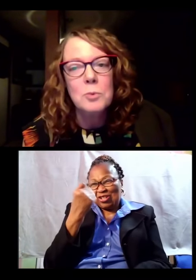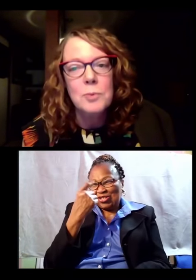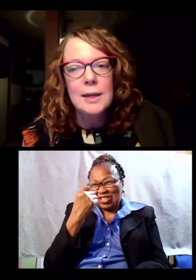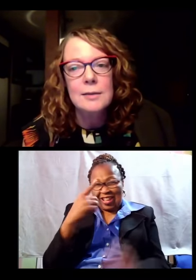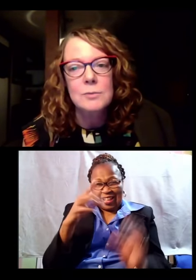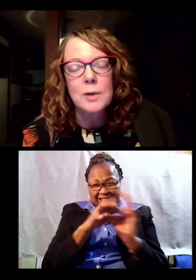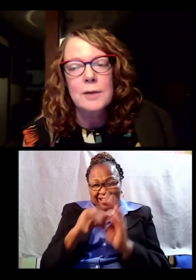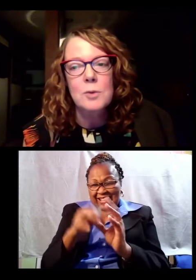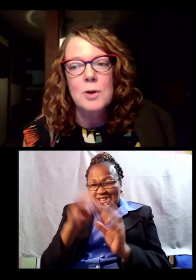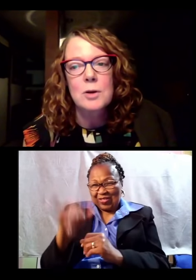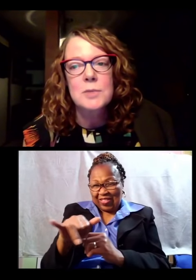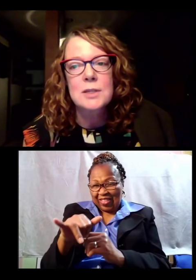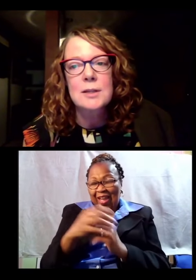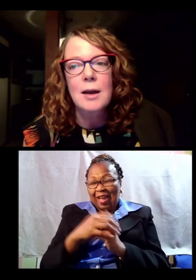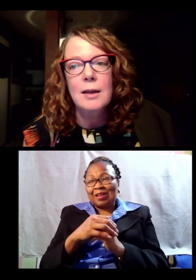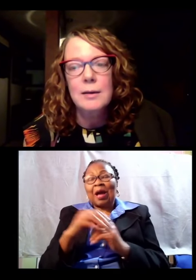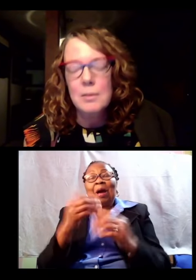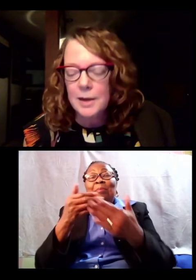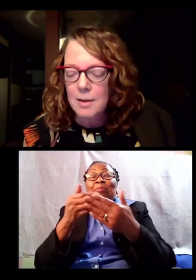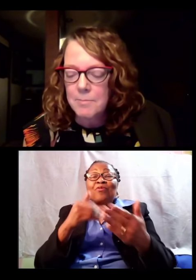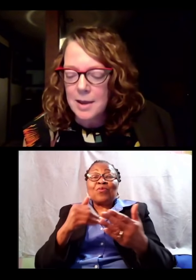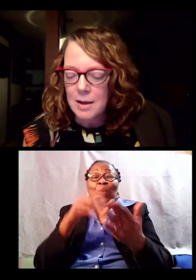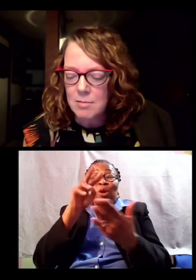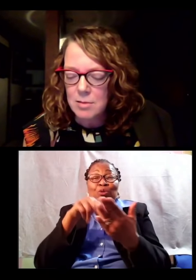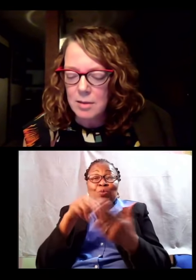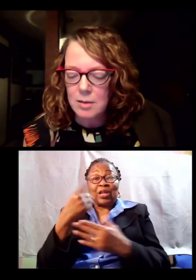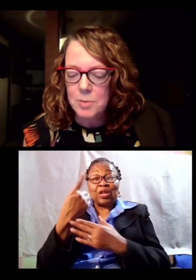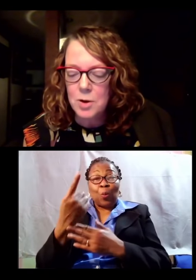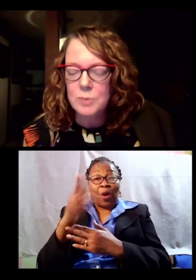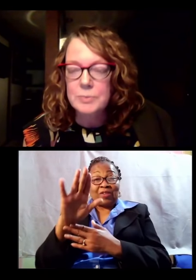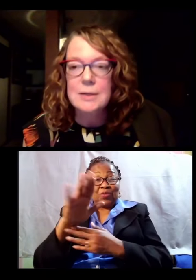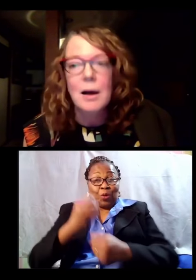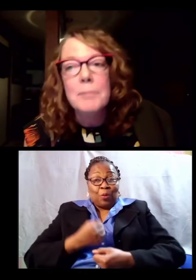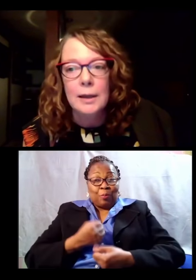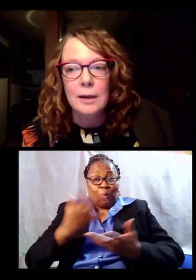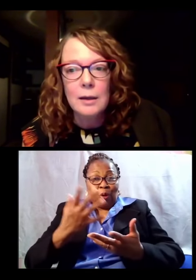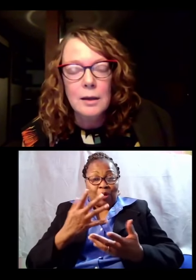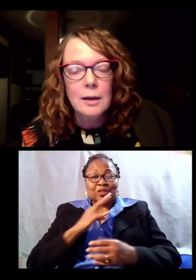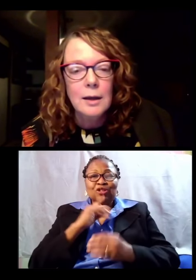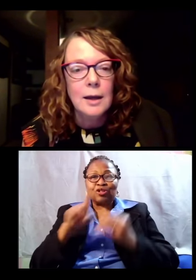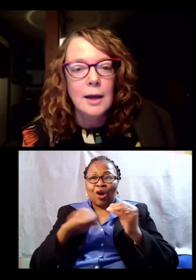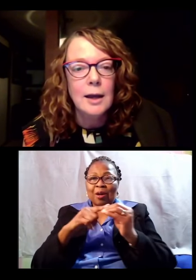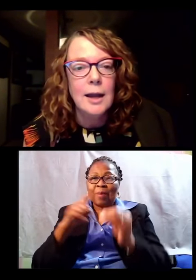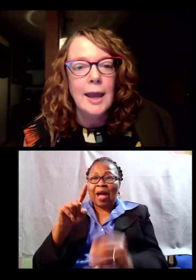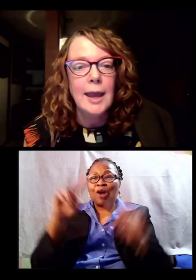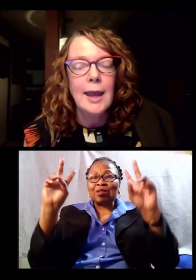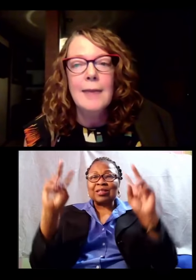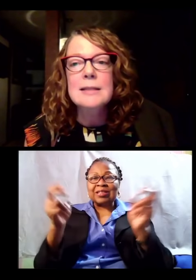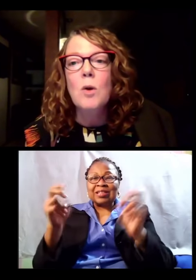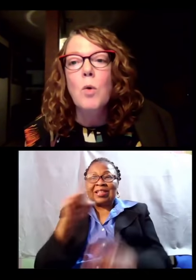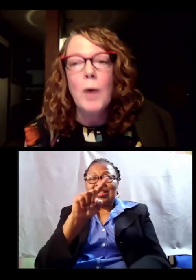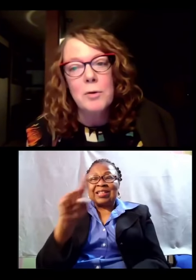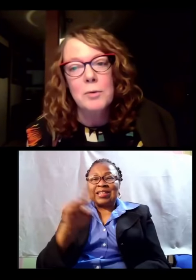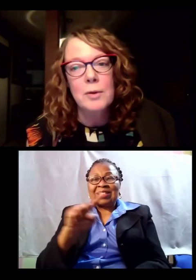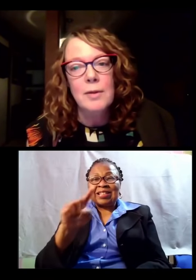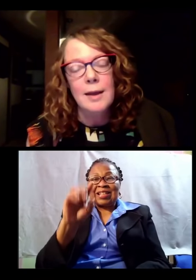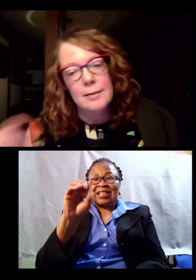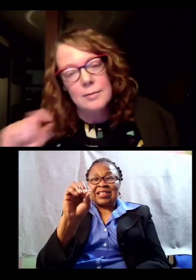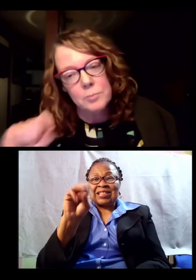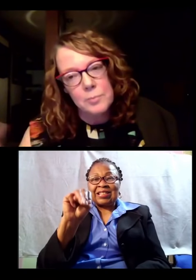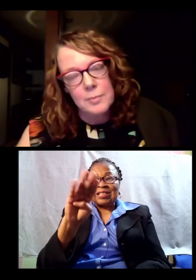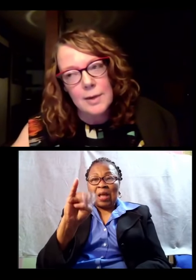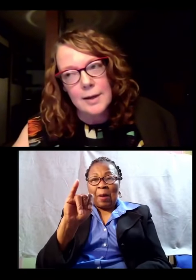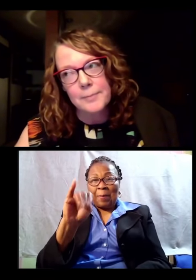before you read one of your poems, to talk a little bit about the poem Zombie, and this quote